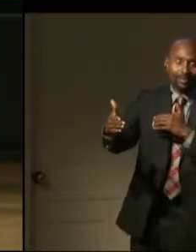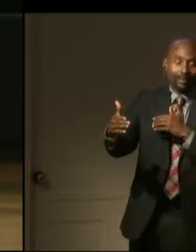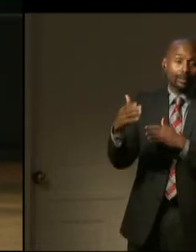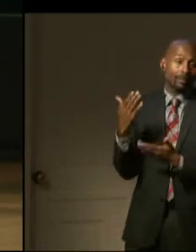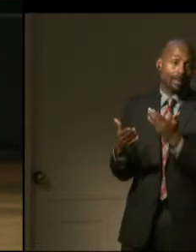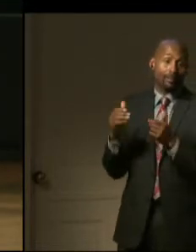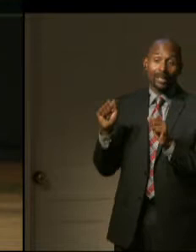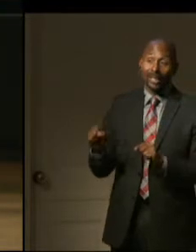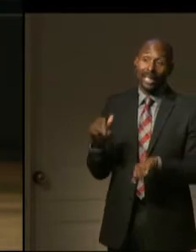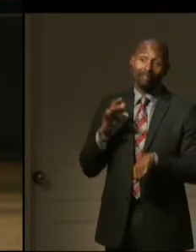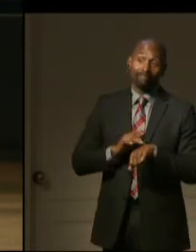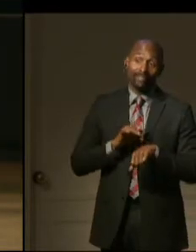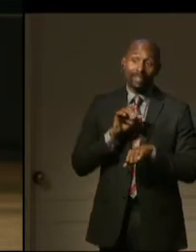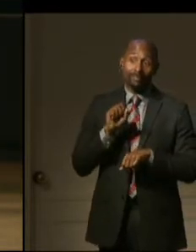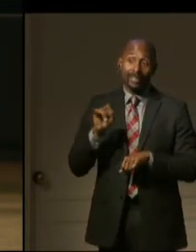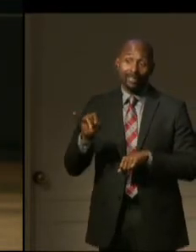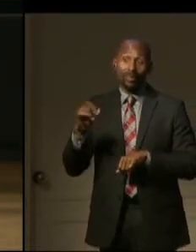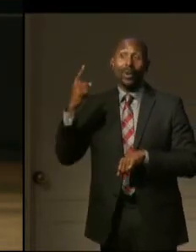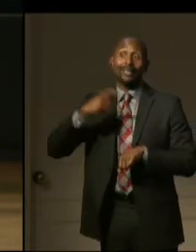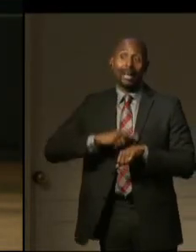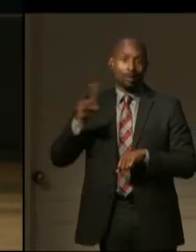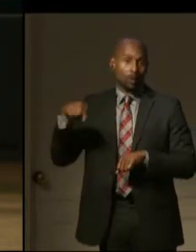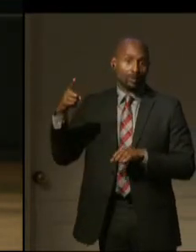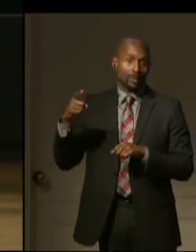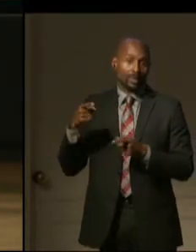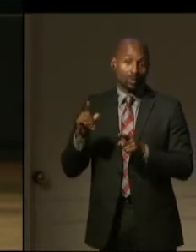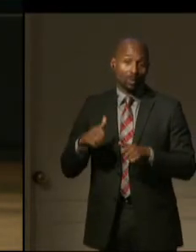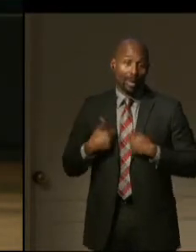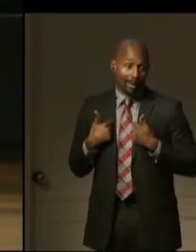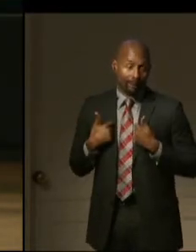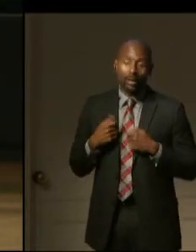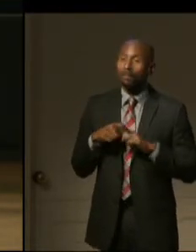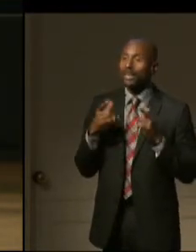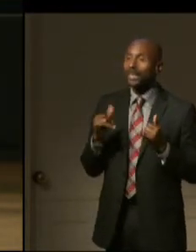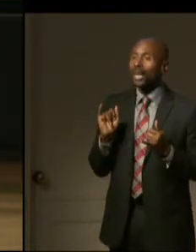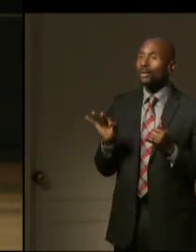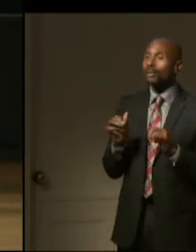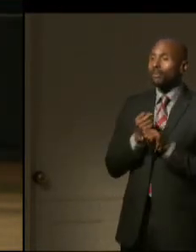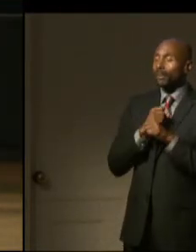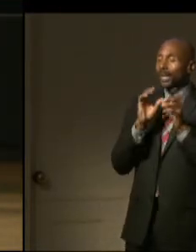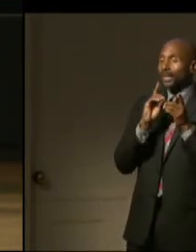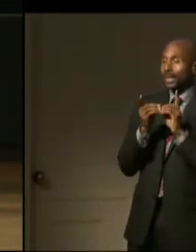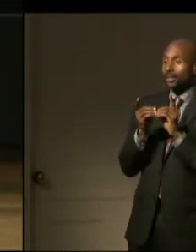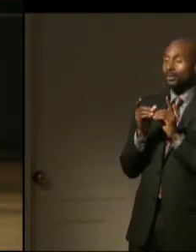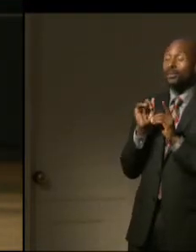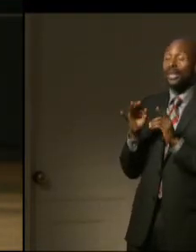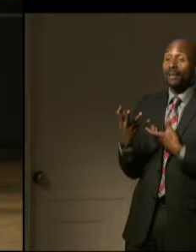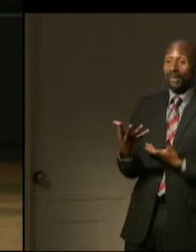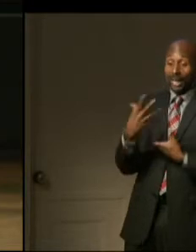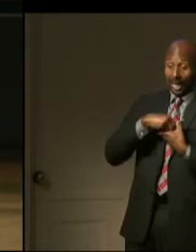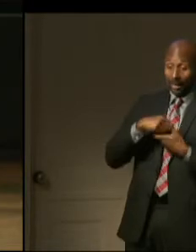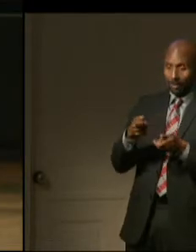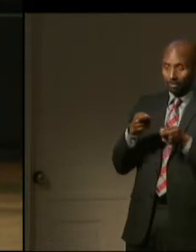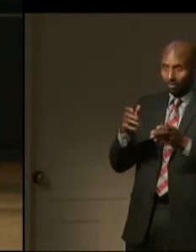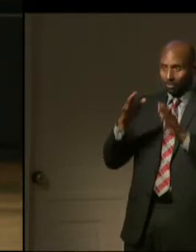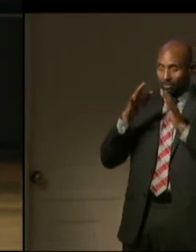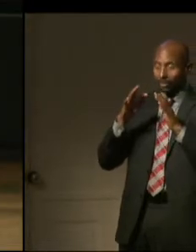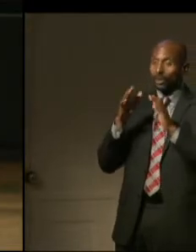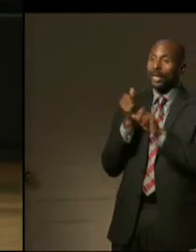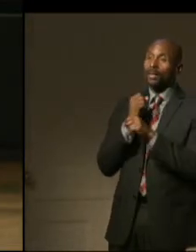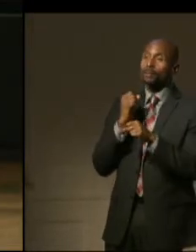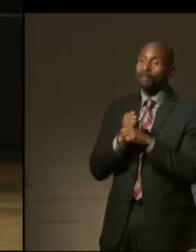in your lifetime. But now that it's digital, if engagement is focused and simulating an interest, I